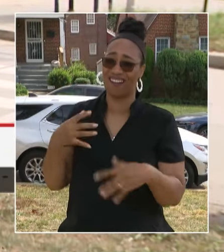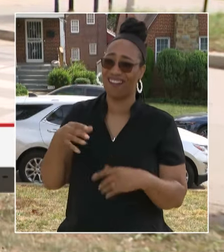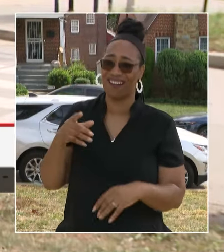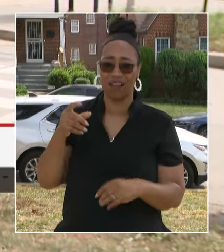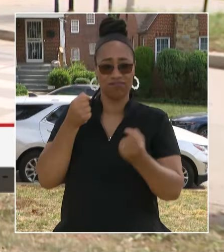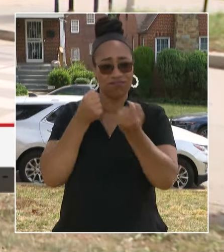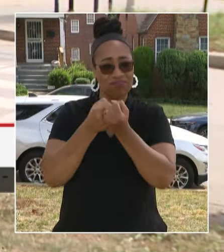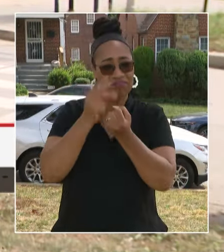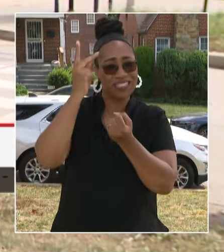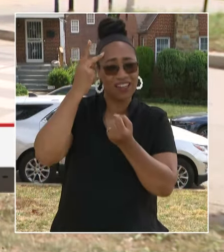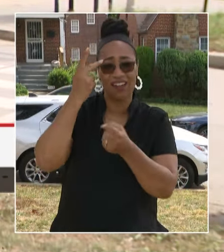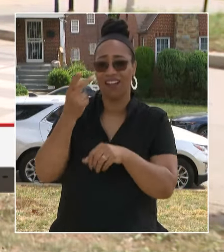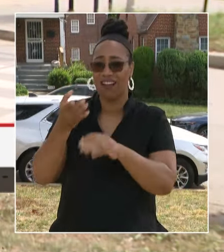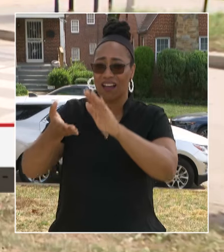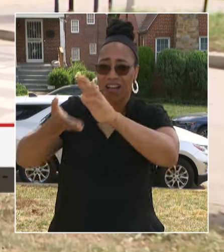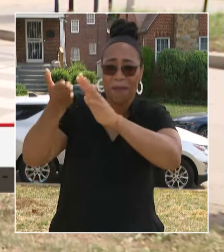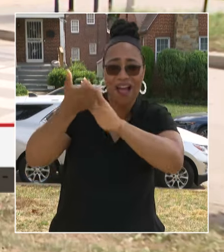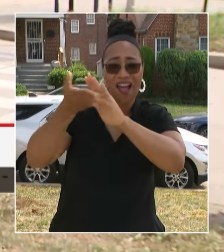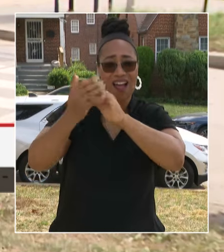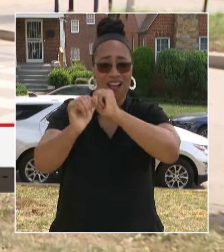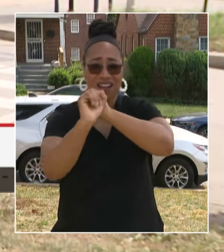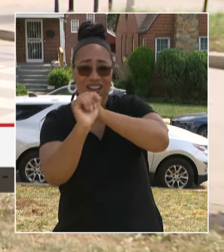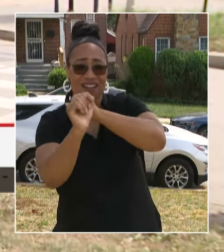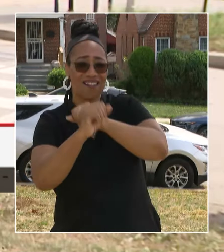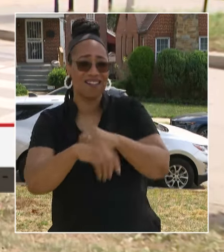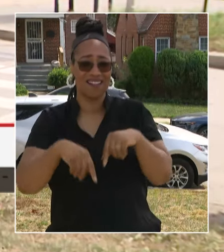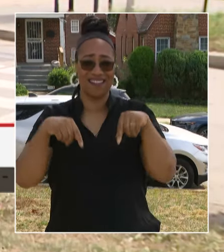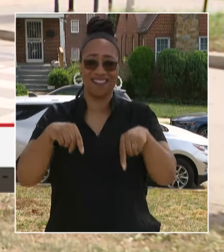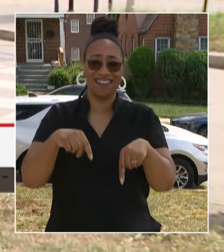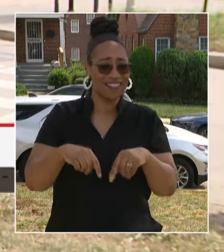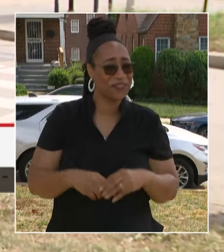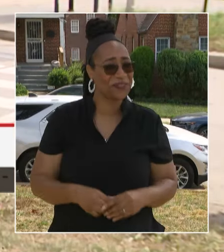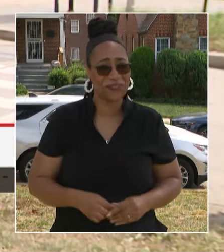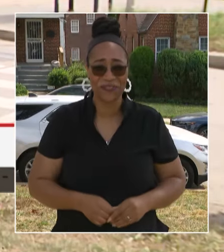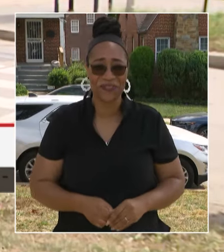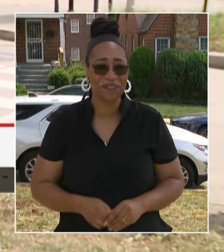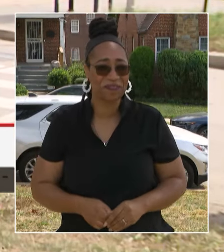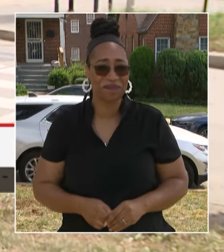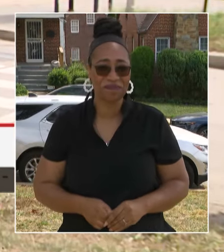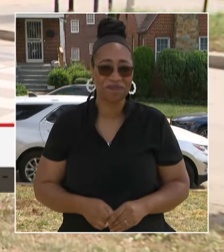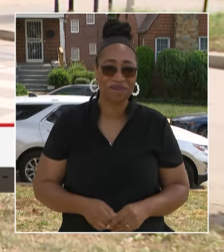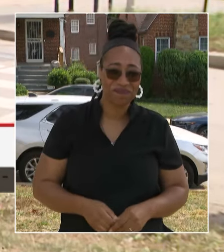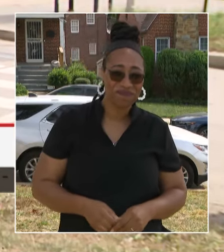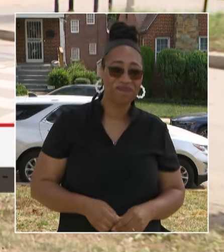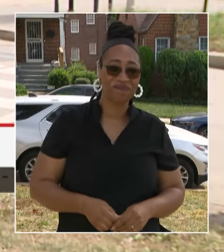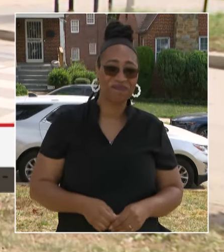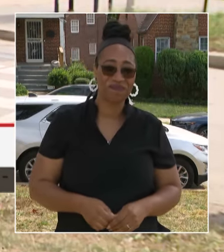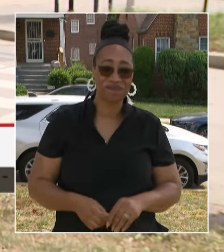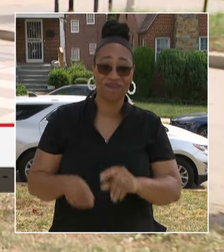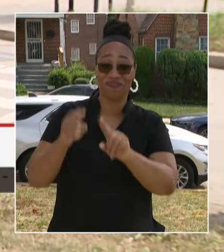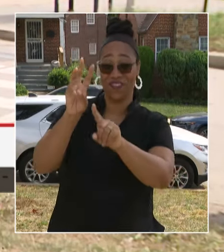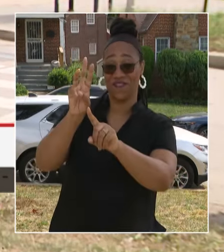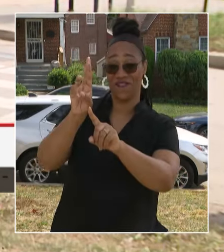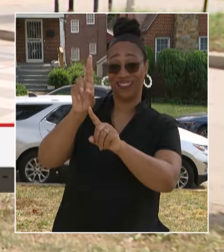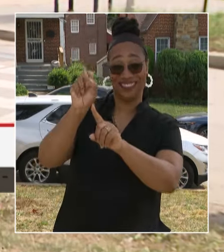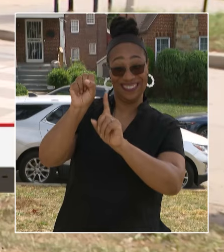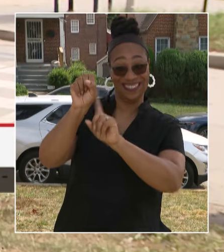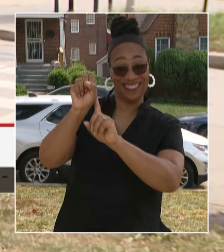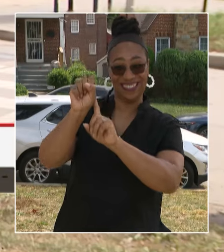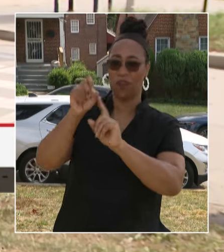was William Bill Spaulding. And to us, he was Mr. Spaulding. And to Ward 5, he was just